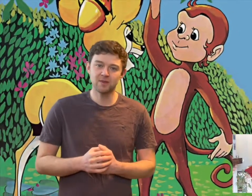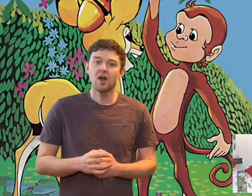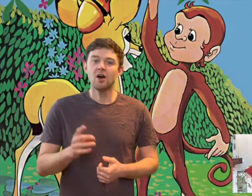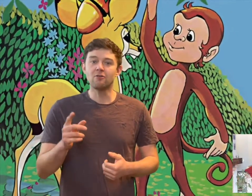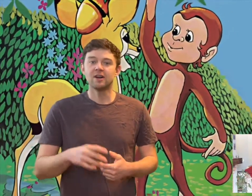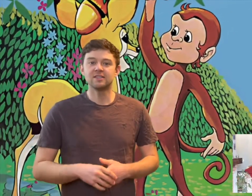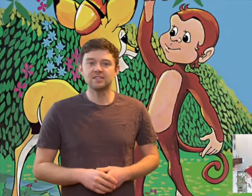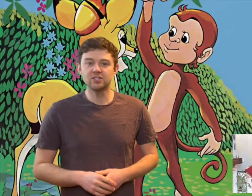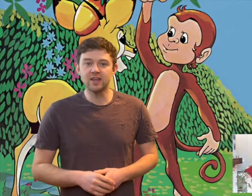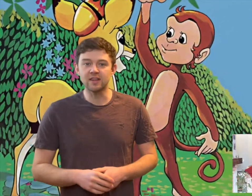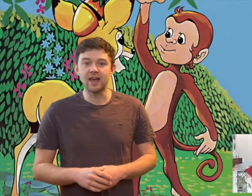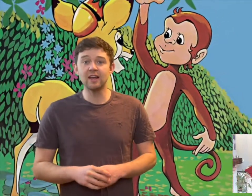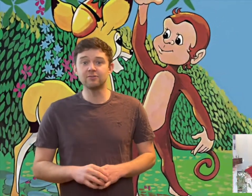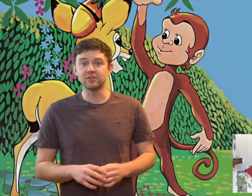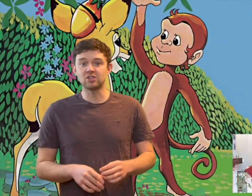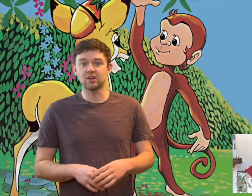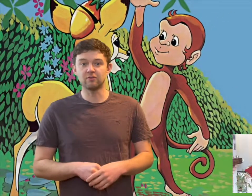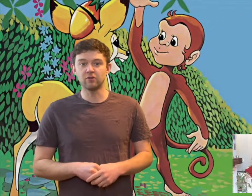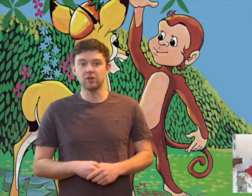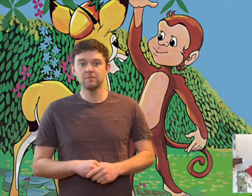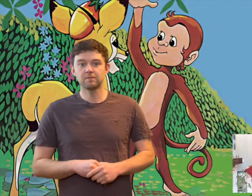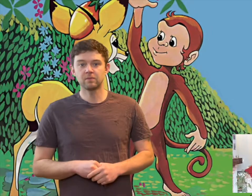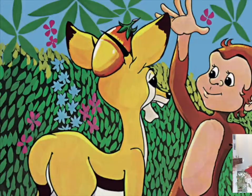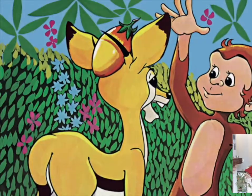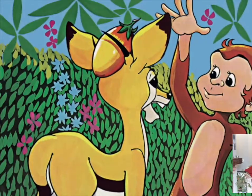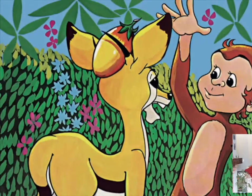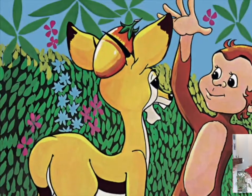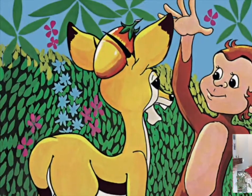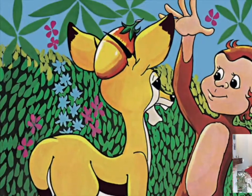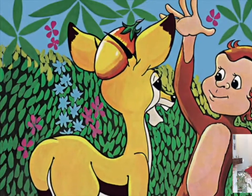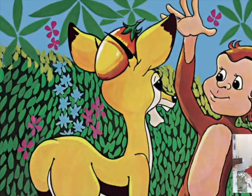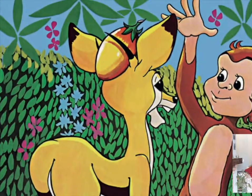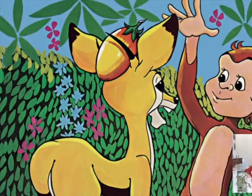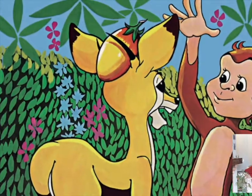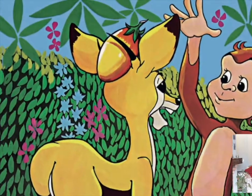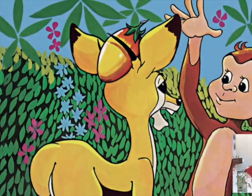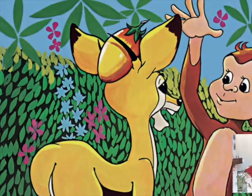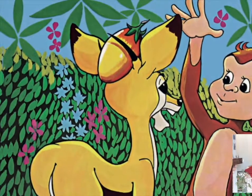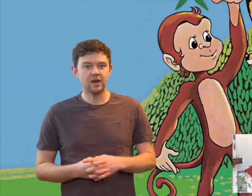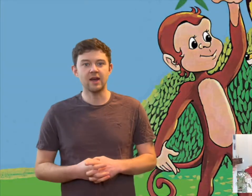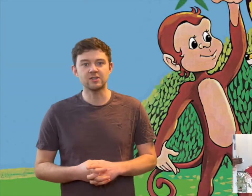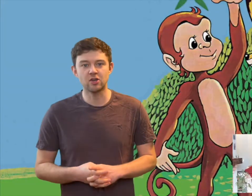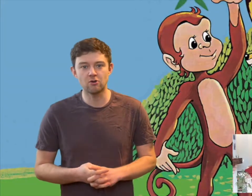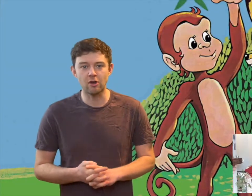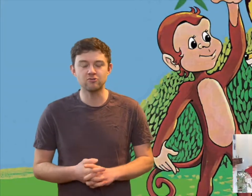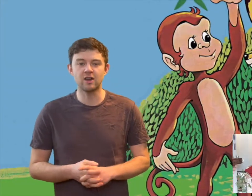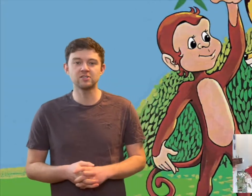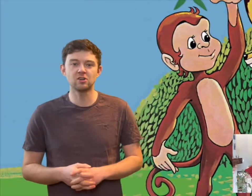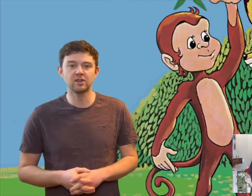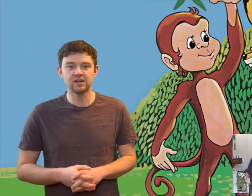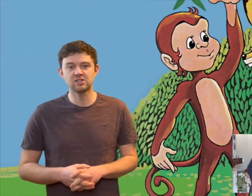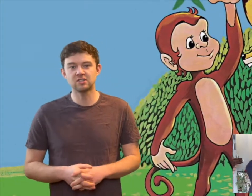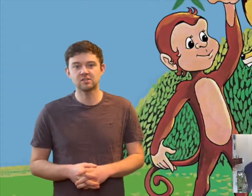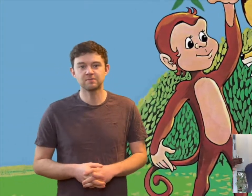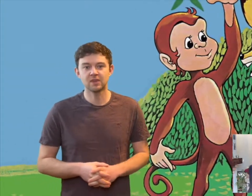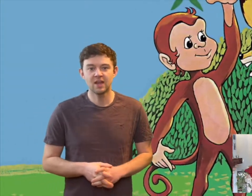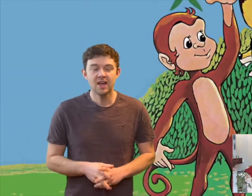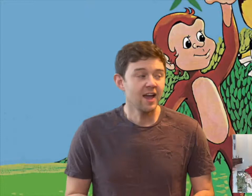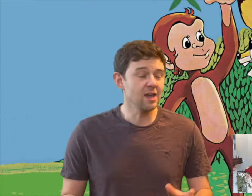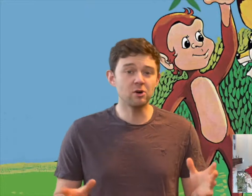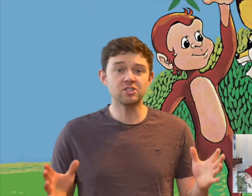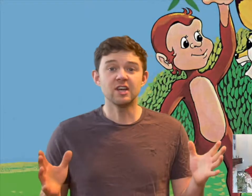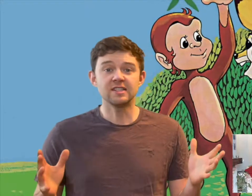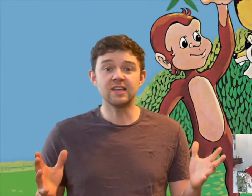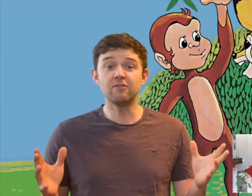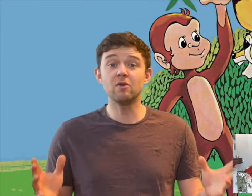laughed. "Oh, did you hear the elephant is looking for you?" "What does he want with me?" asked Coco, trying to look innocent.